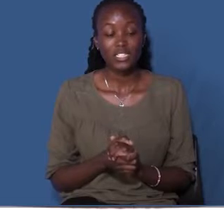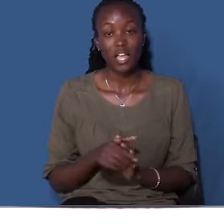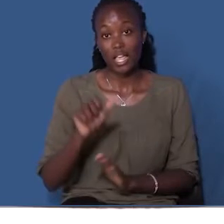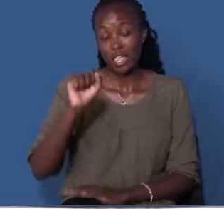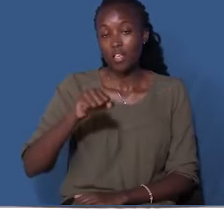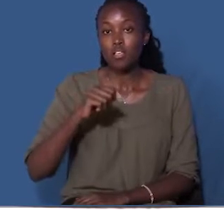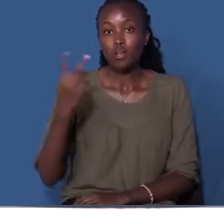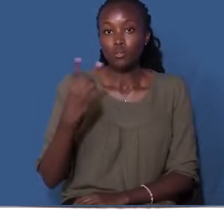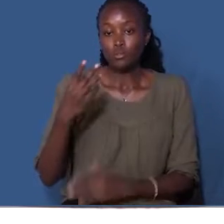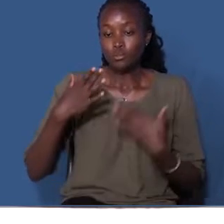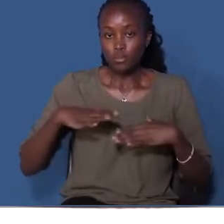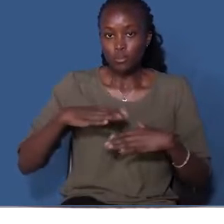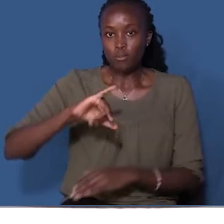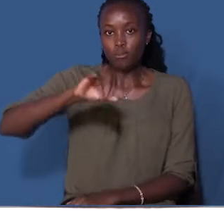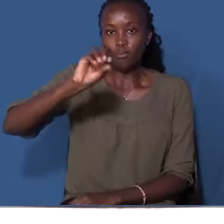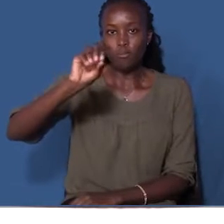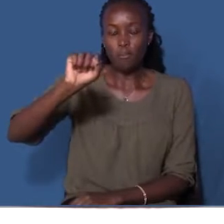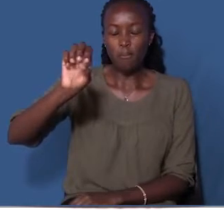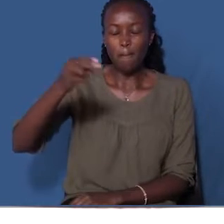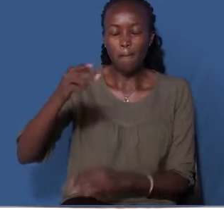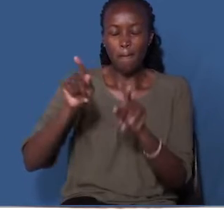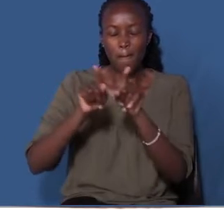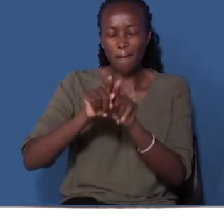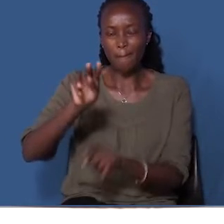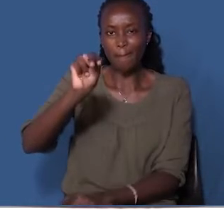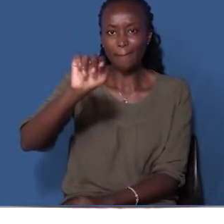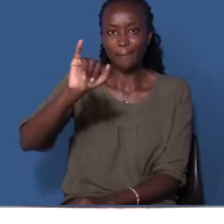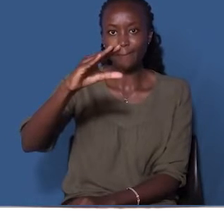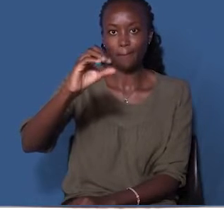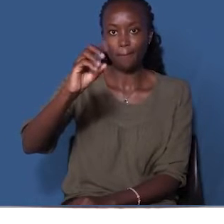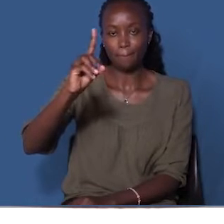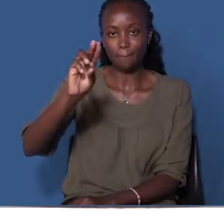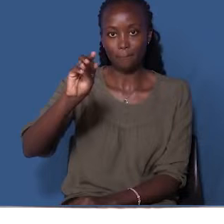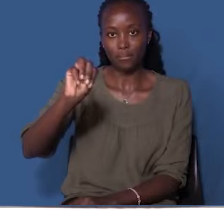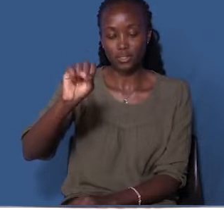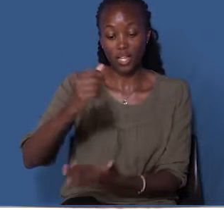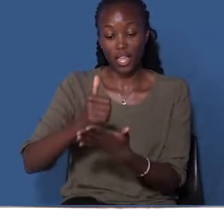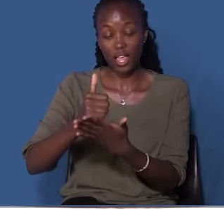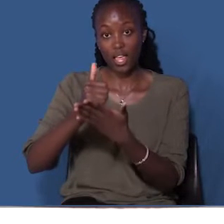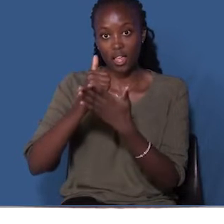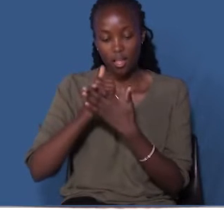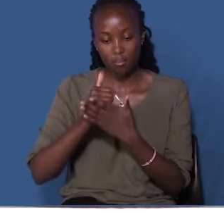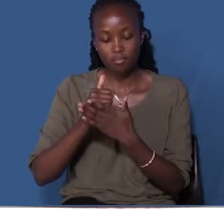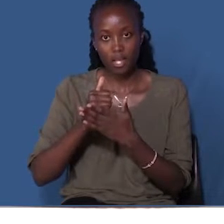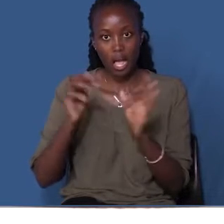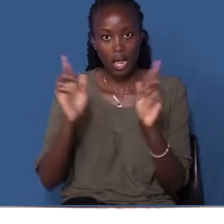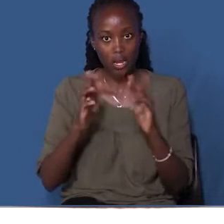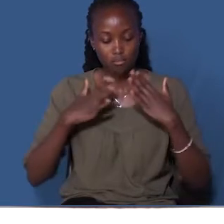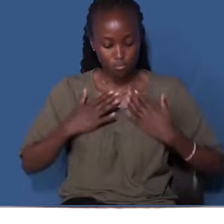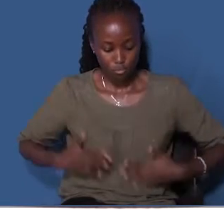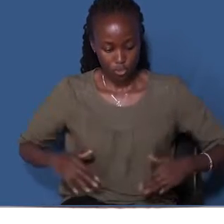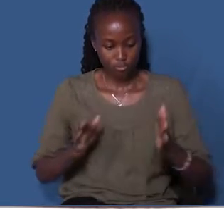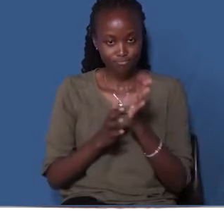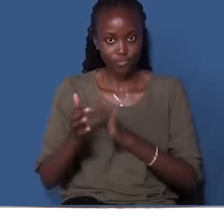and Nicodemus, he said, and the women assisted in performing the work of basically spicing and